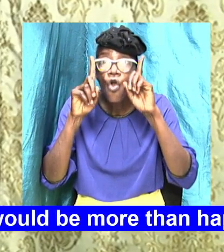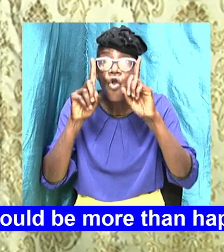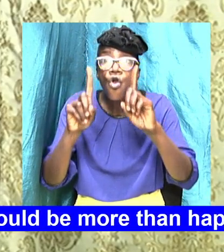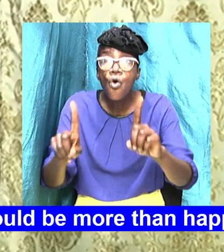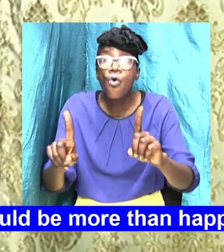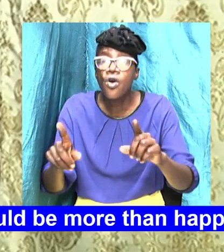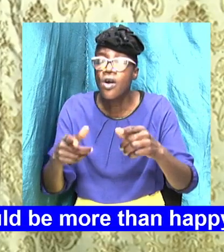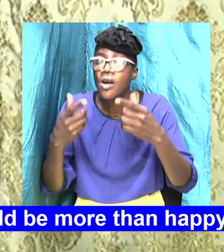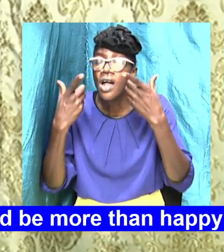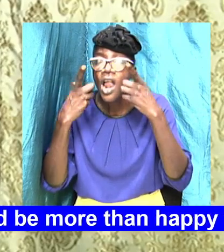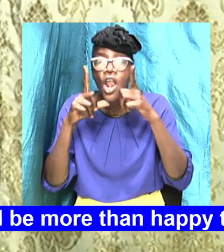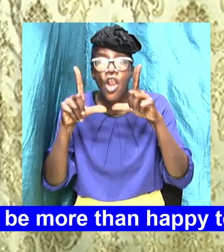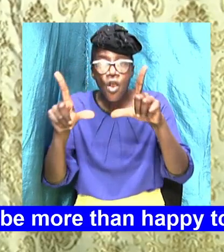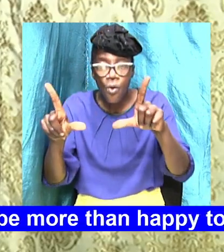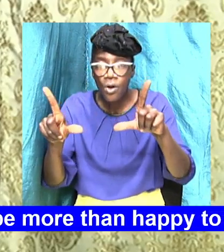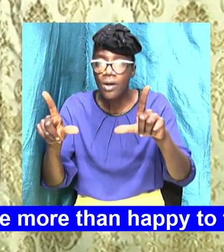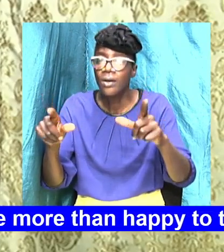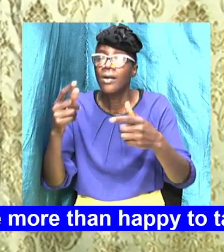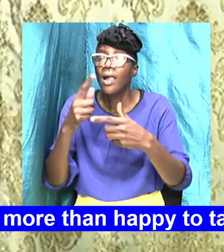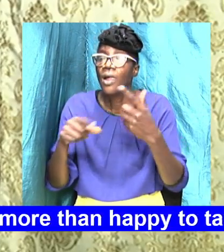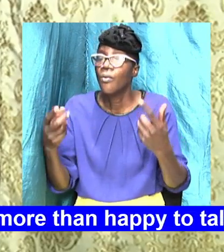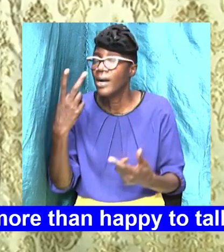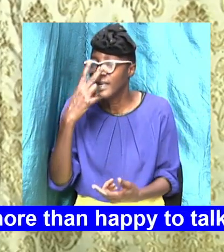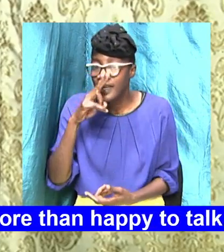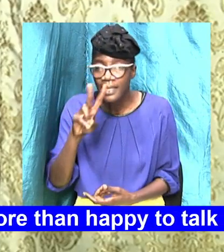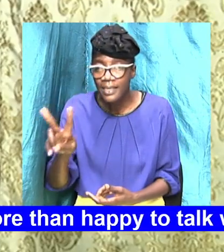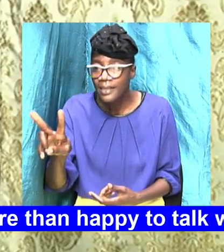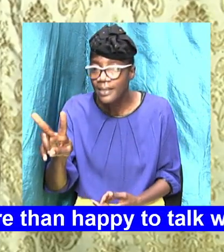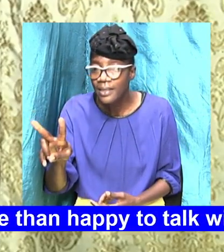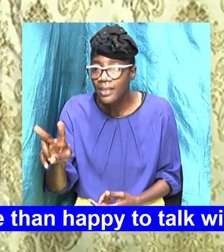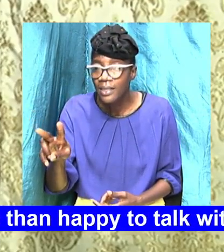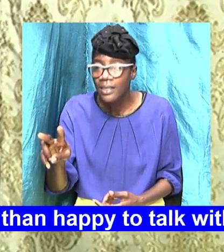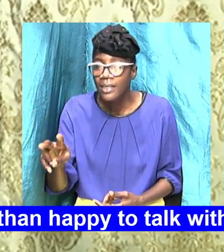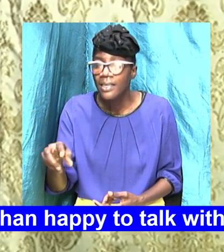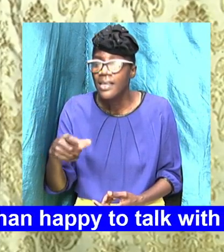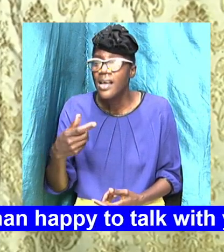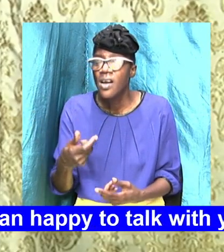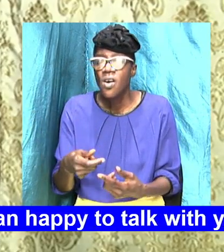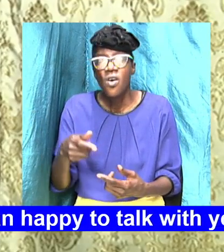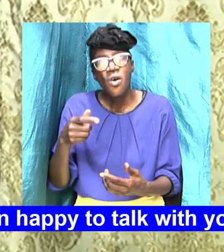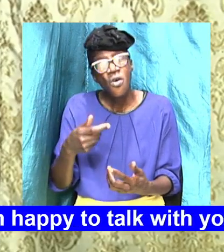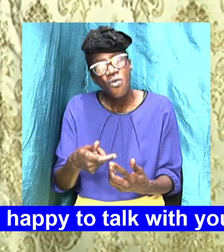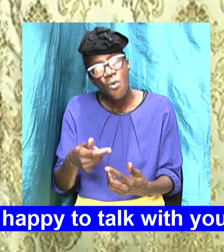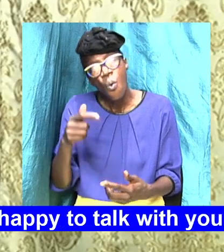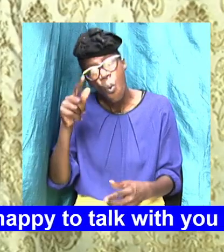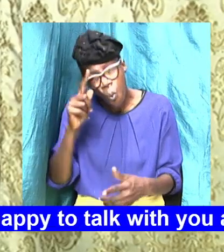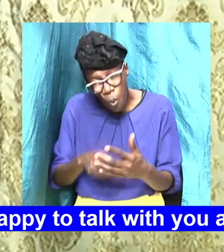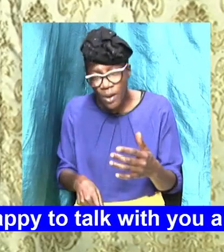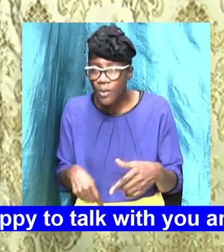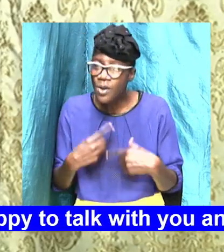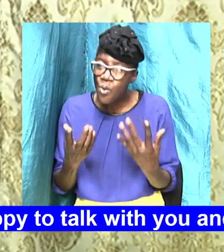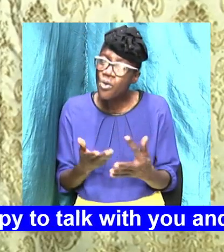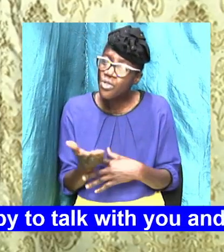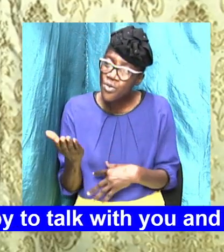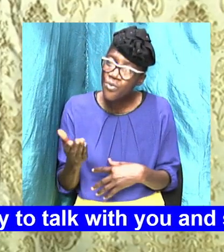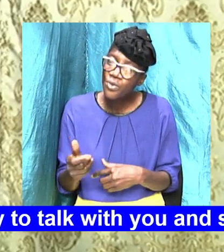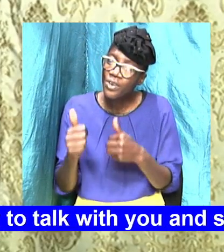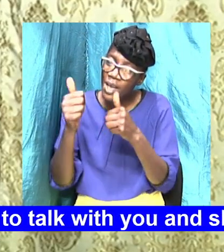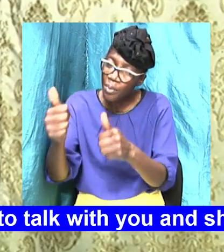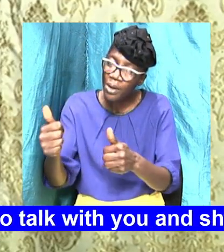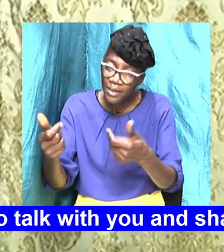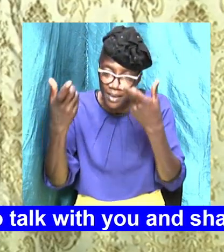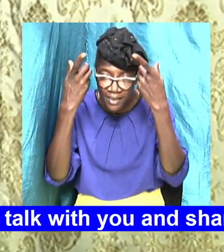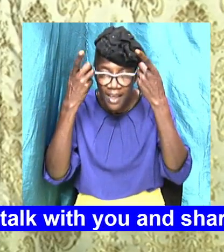saying, and is able now to say, from what we went through the apostles' doctrine, that look